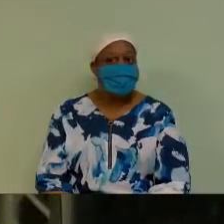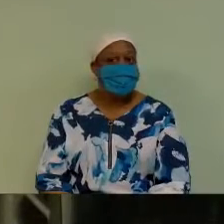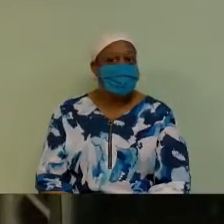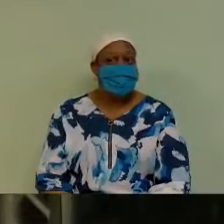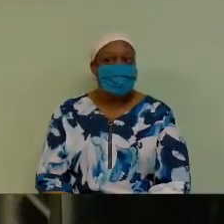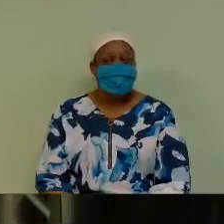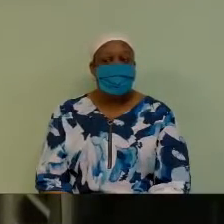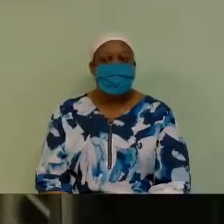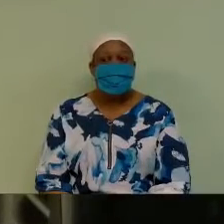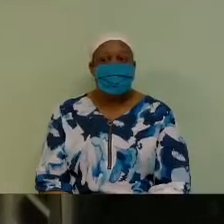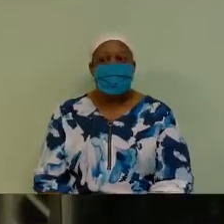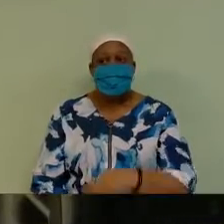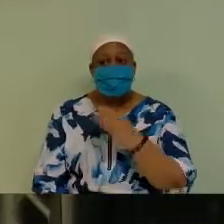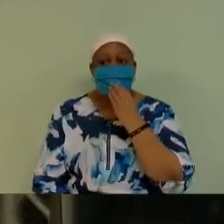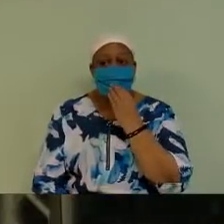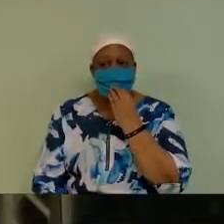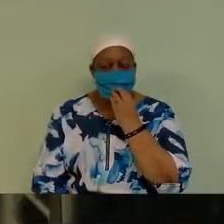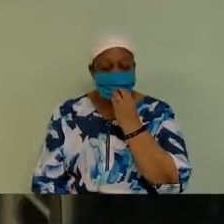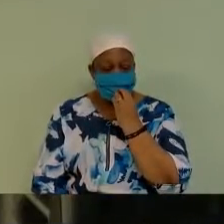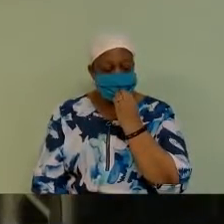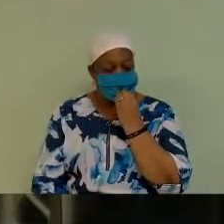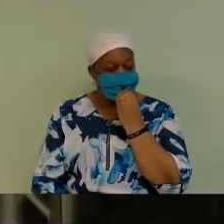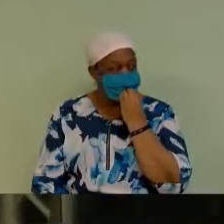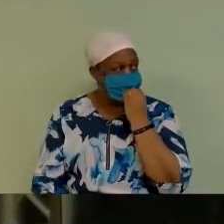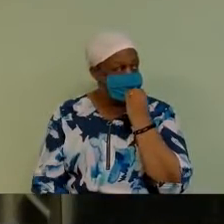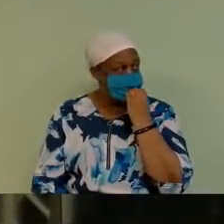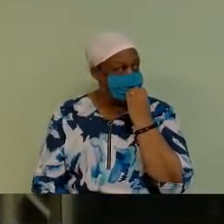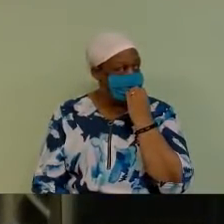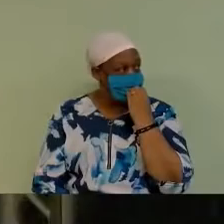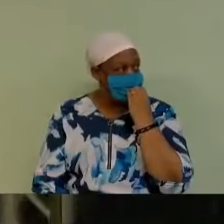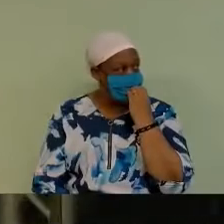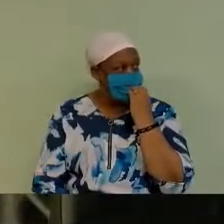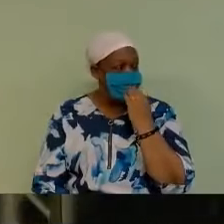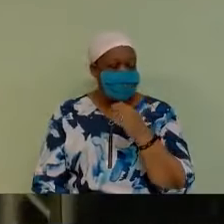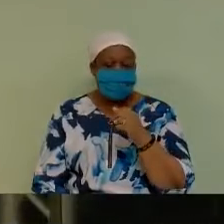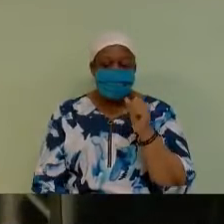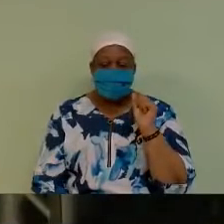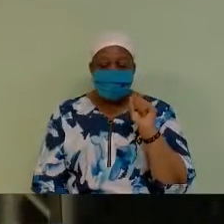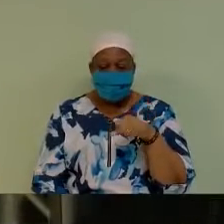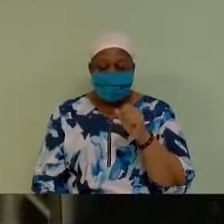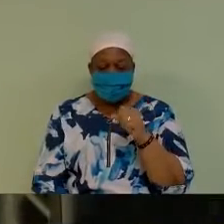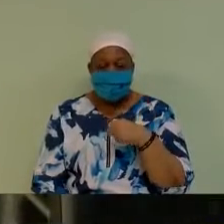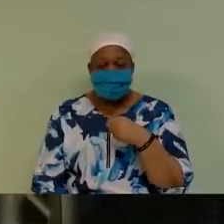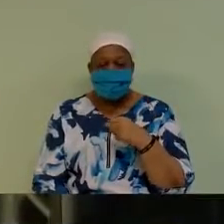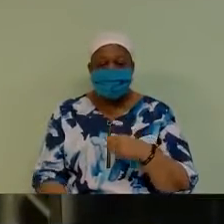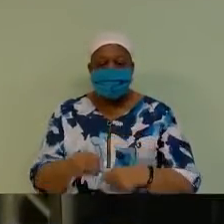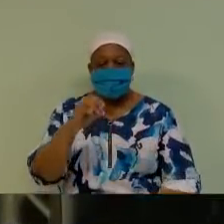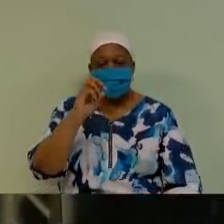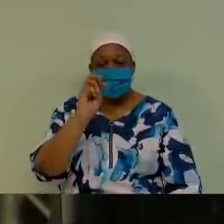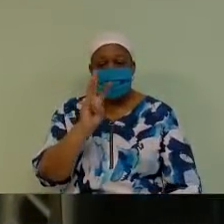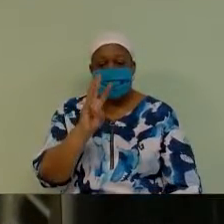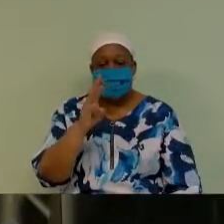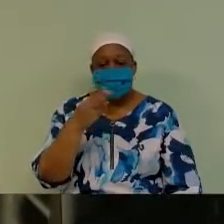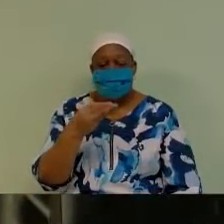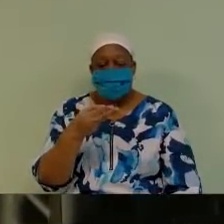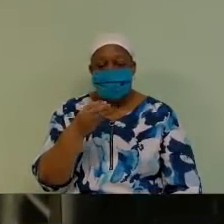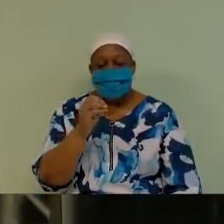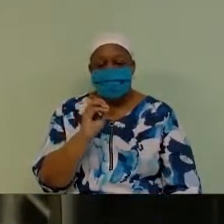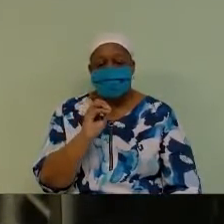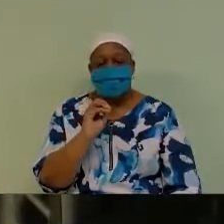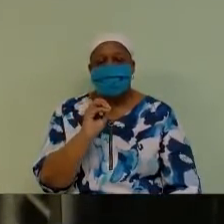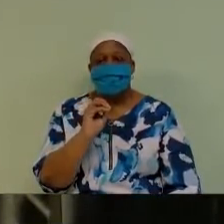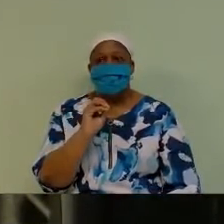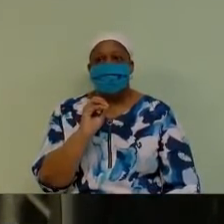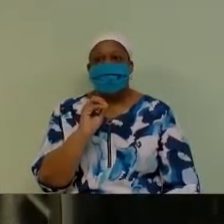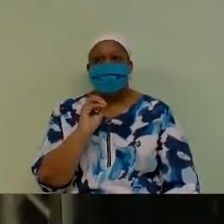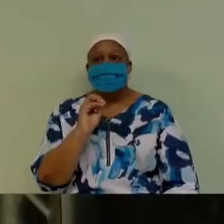And yes, Mr. Williams, the World Health Organization has published updated guidance regarding the